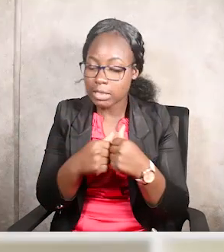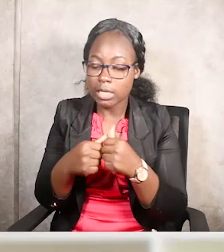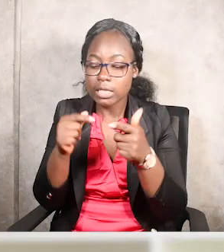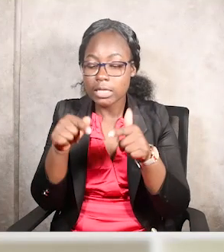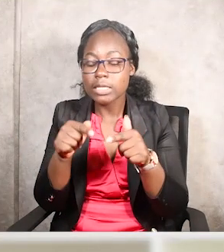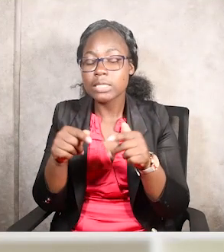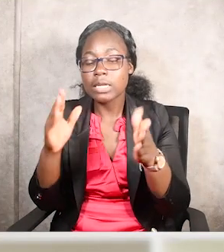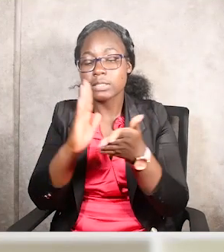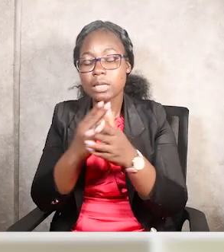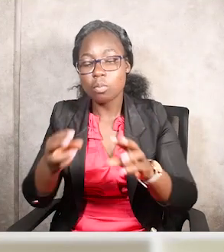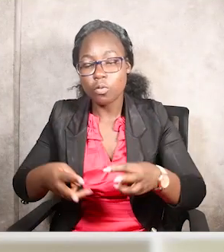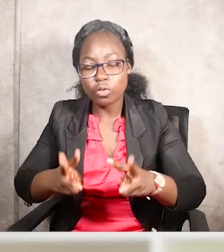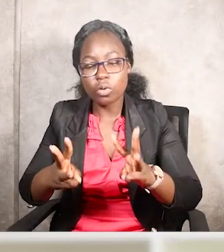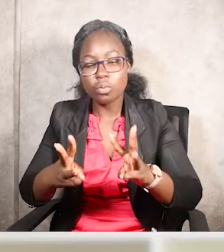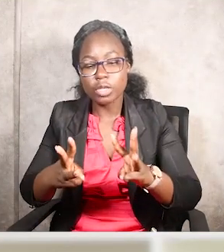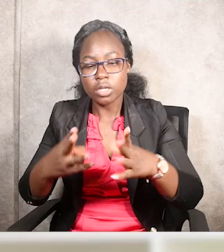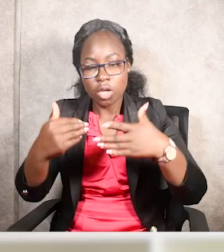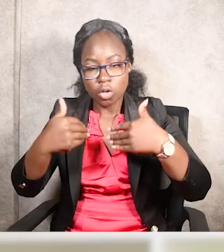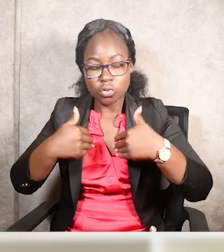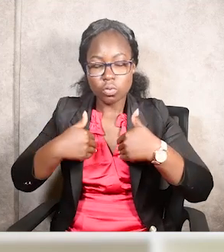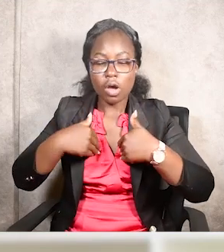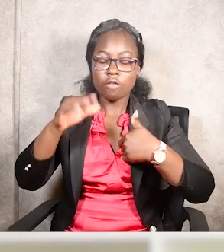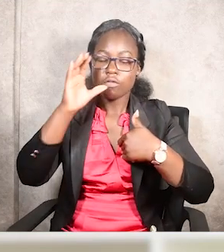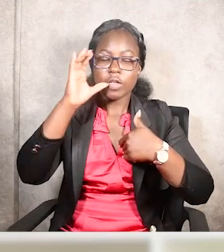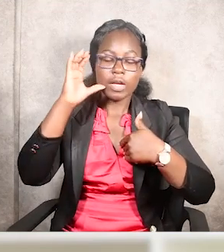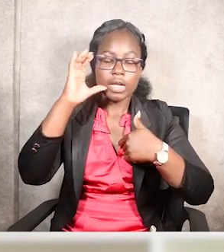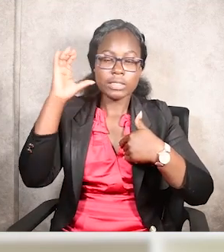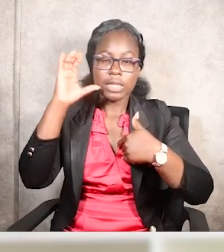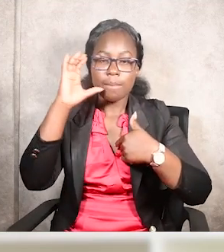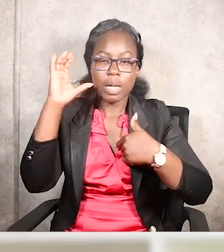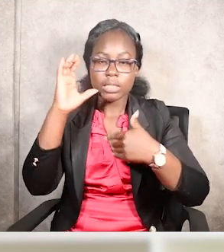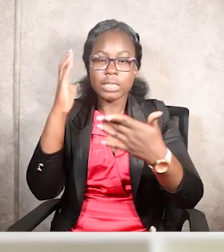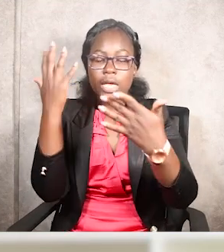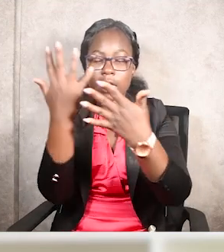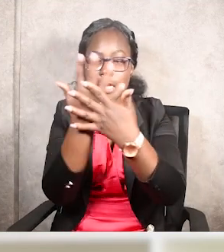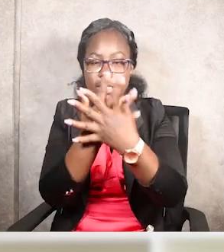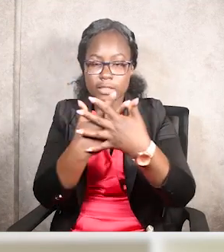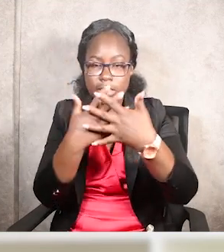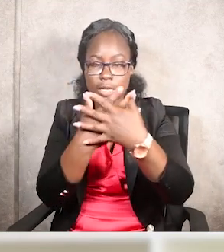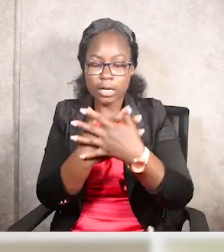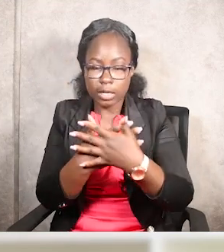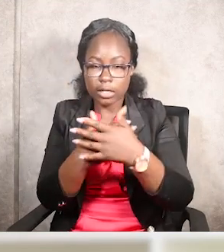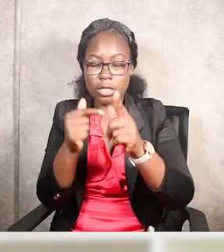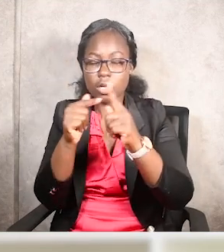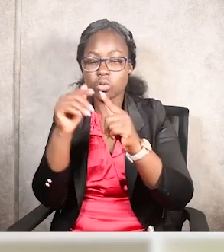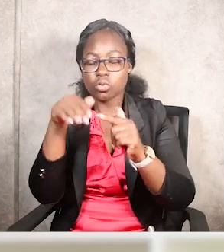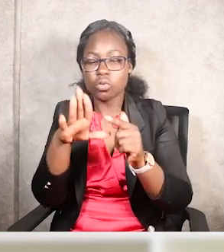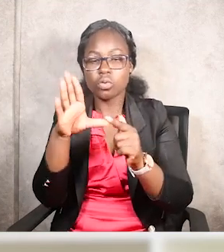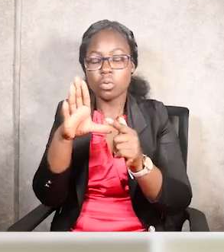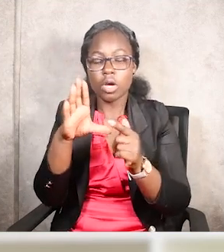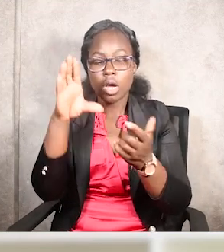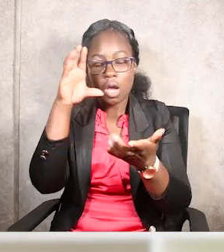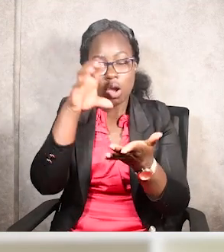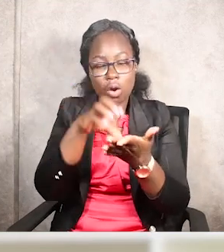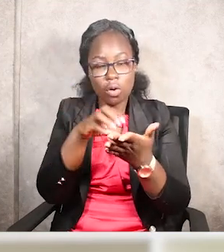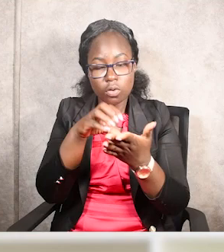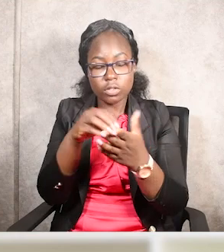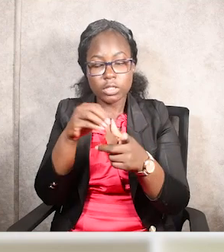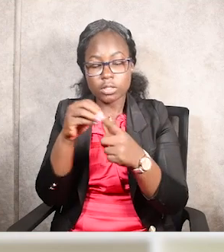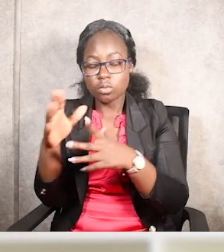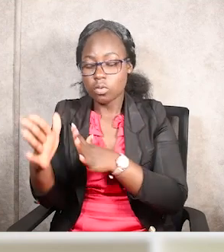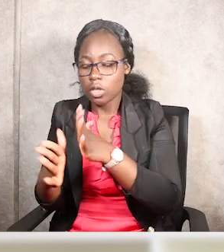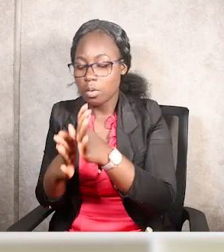challenges. These are some of the ways just to keep your customers engaged, okay, to keep them glued to your content or